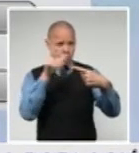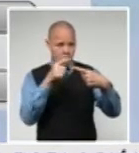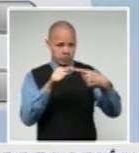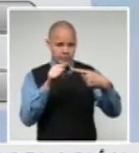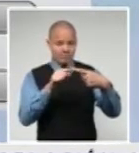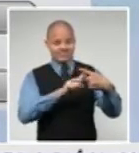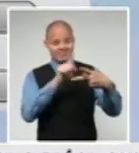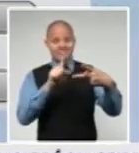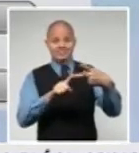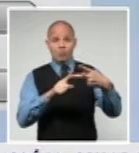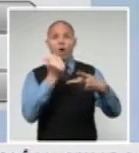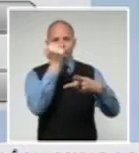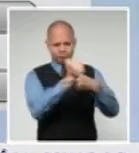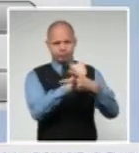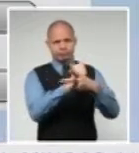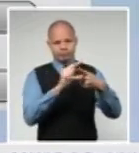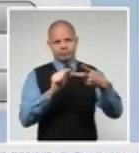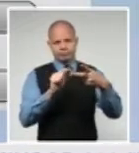621,180, of which